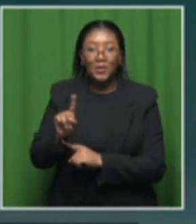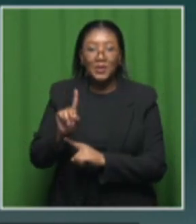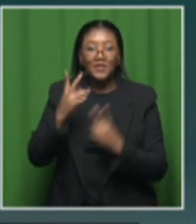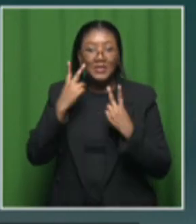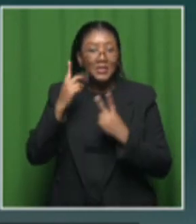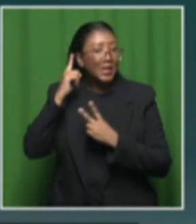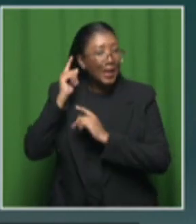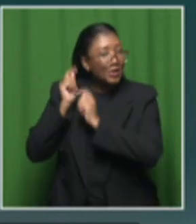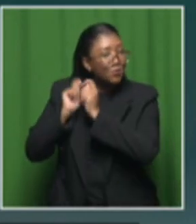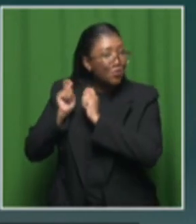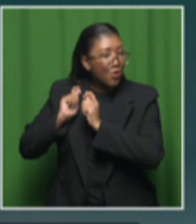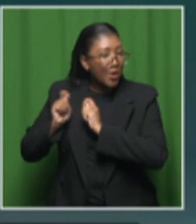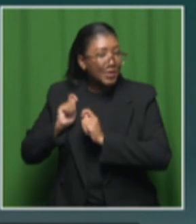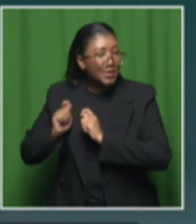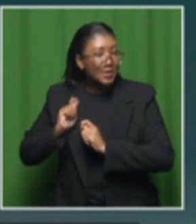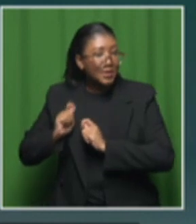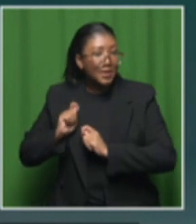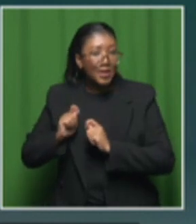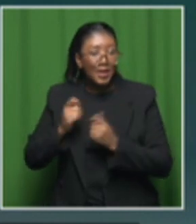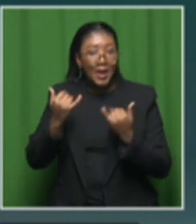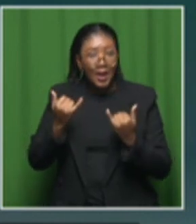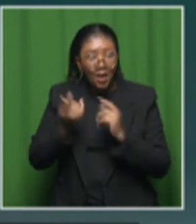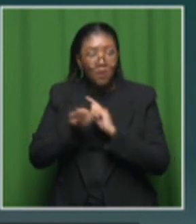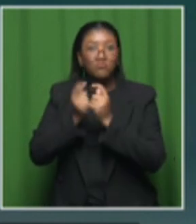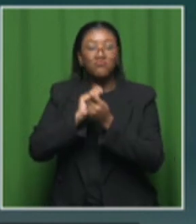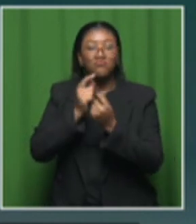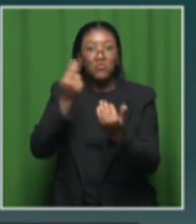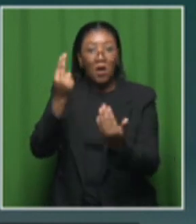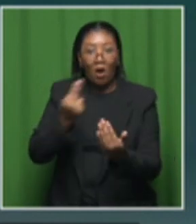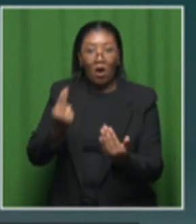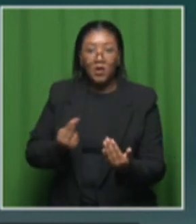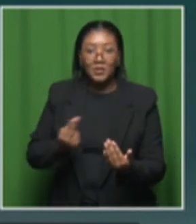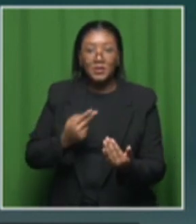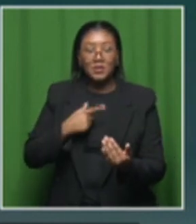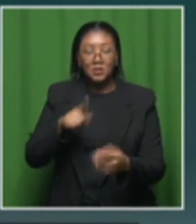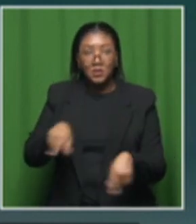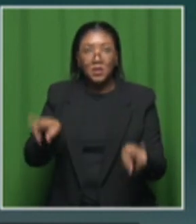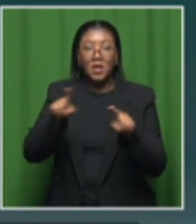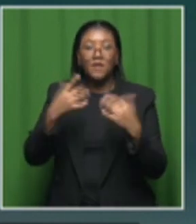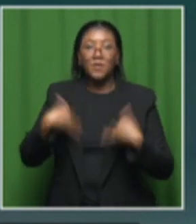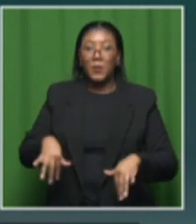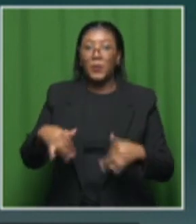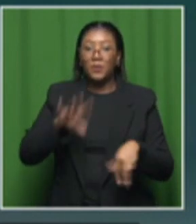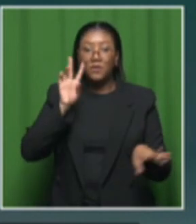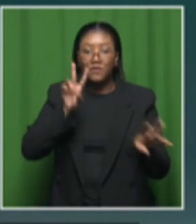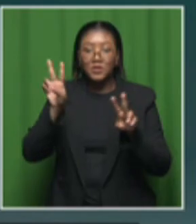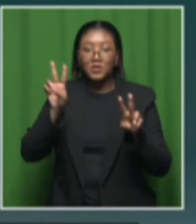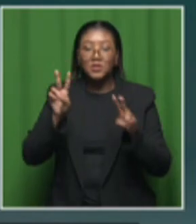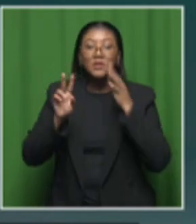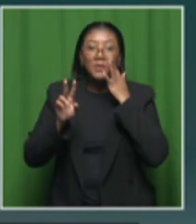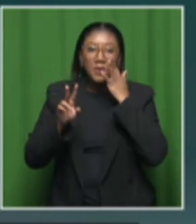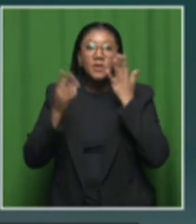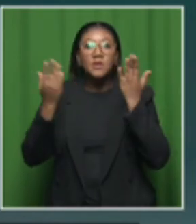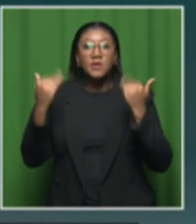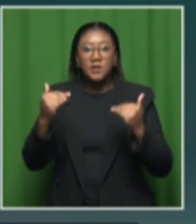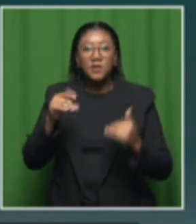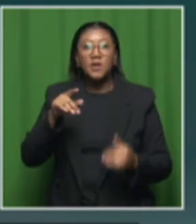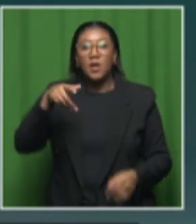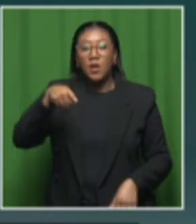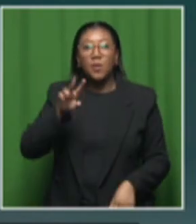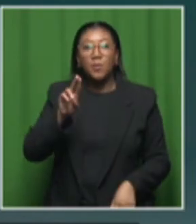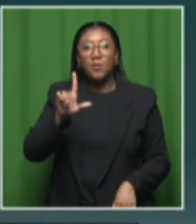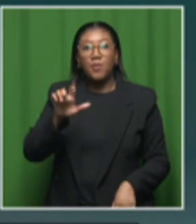uses braiding patterns to be able to, convey that to the audience. And then when you look at Puleng